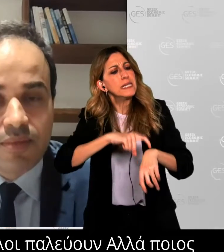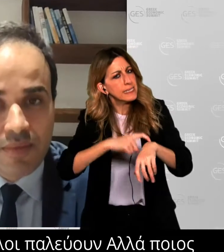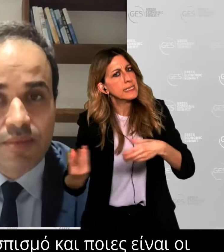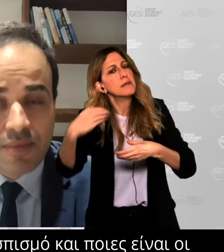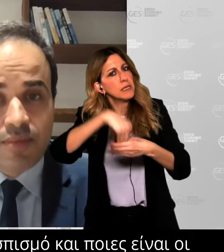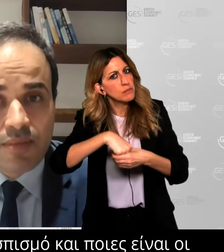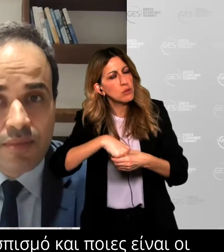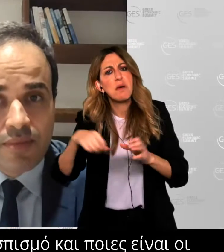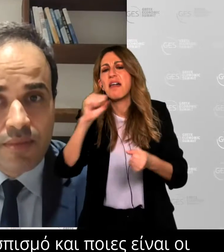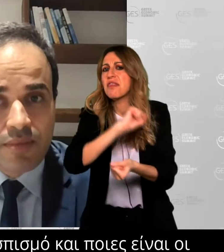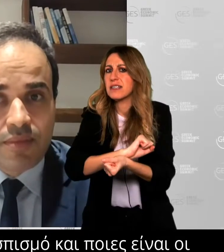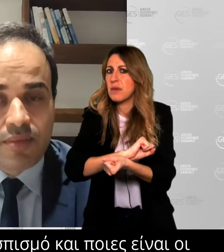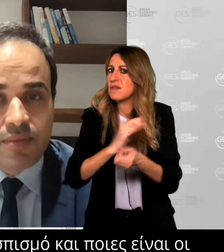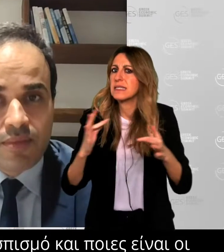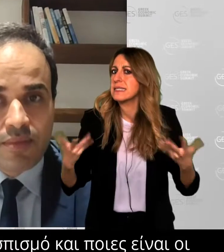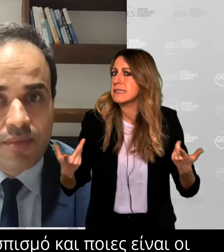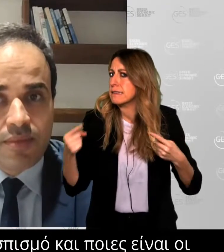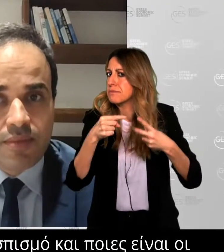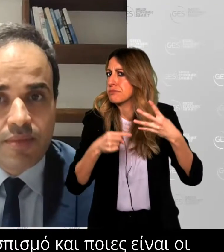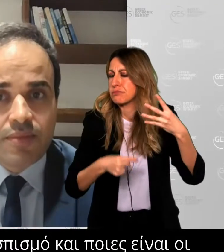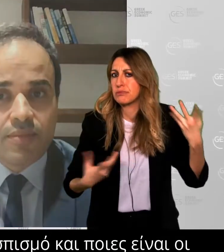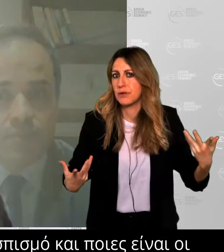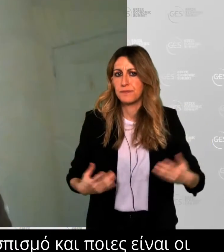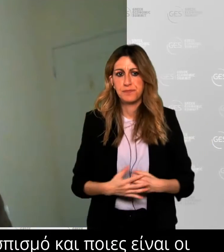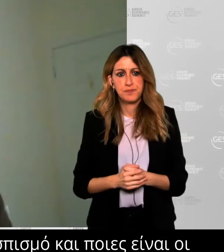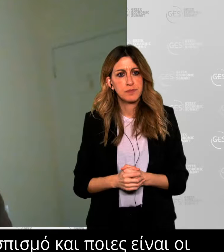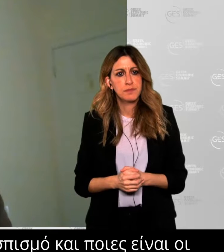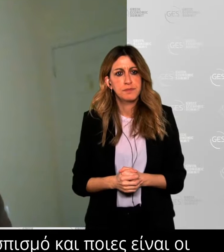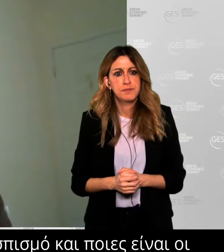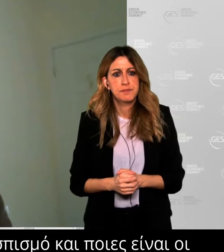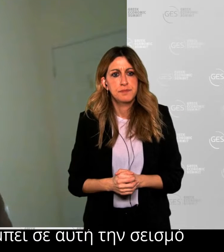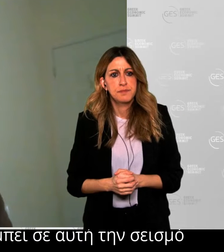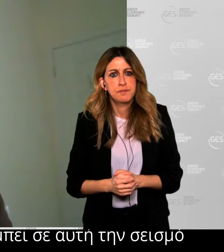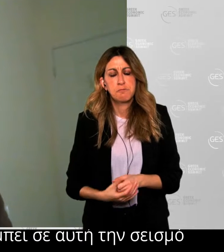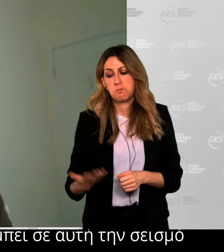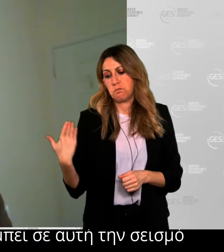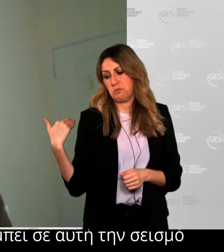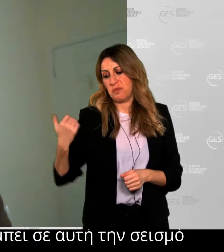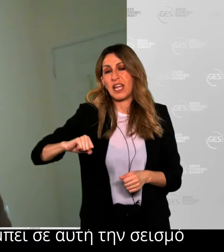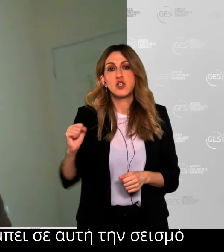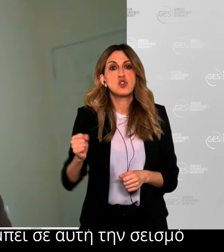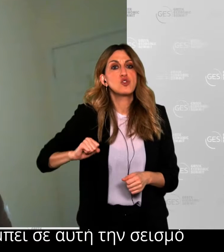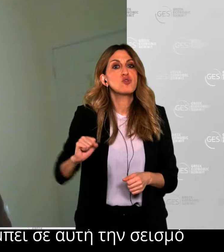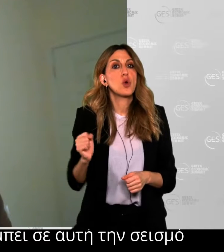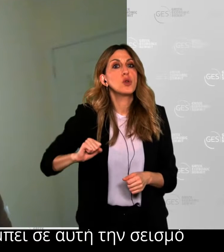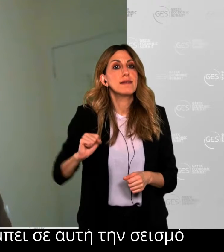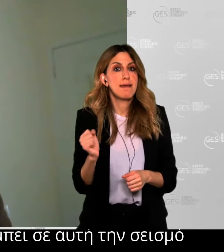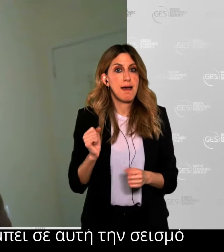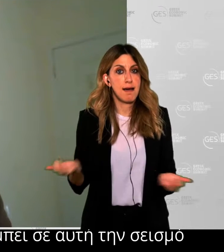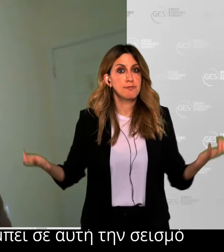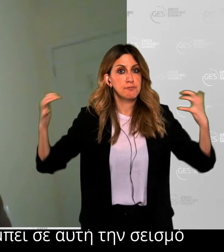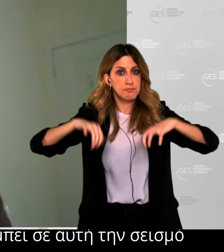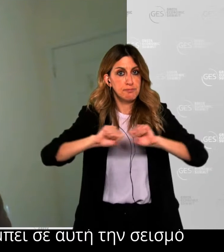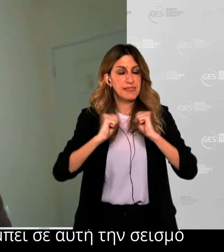for Net Zero, is a coalition of alliances for banks, for insurers, for asset managers, for solutions providers within